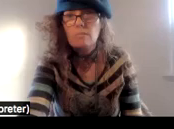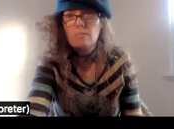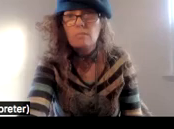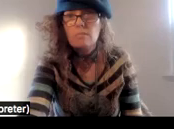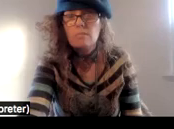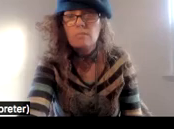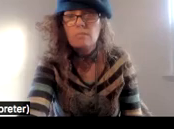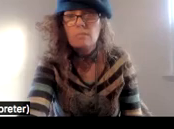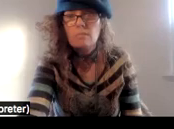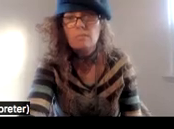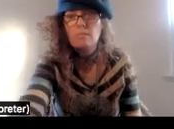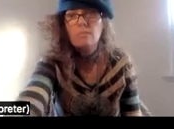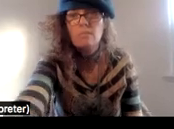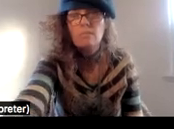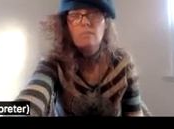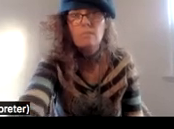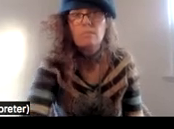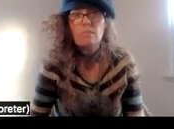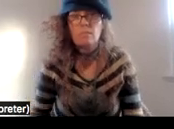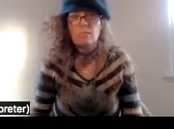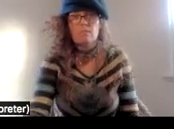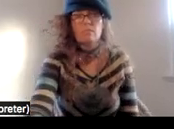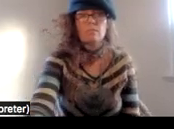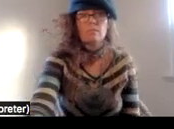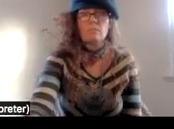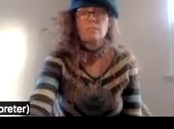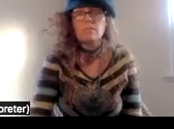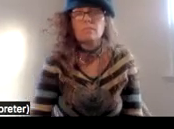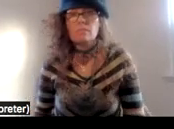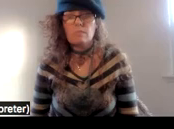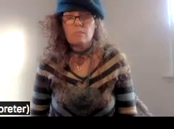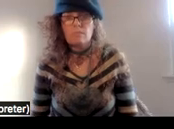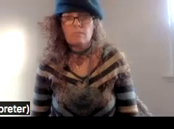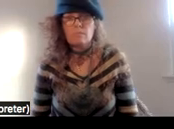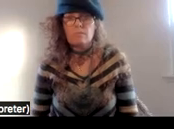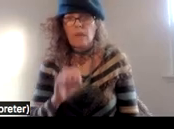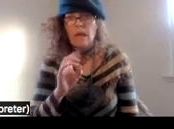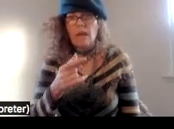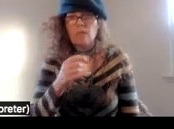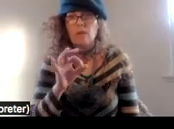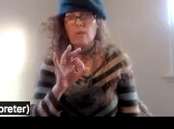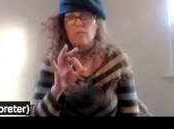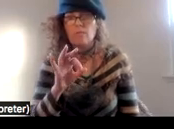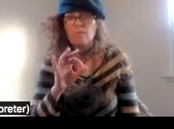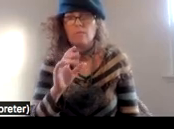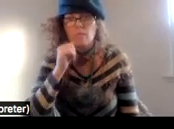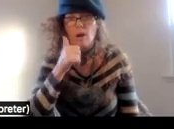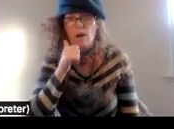article one of my articles recently edge of tomorrow based on the tom cruise um